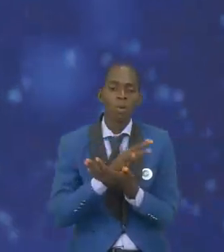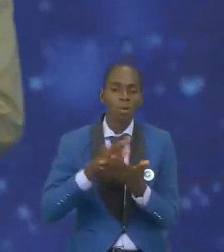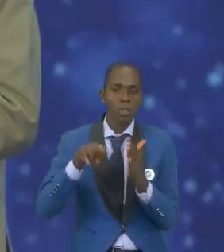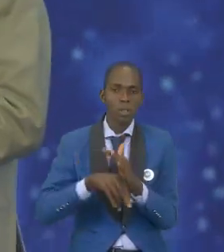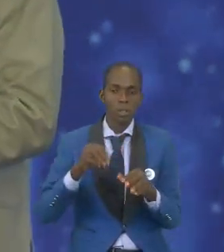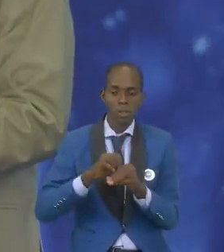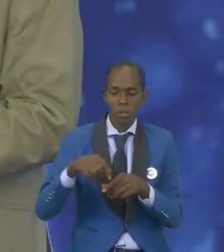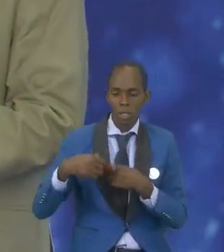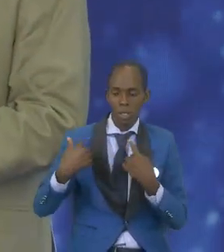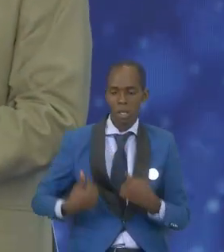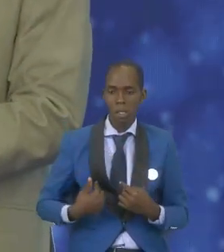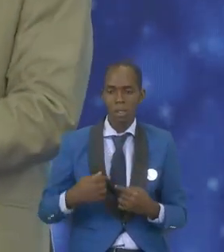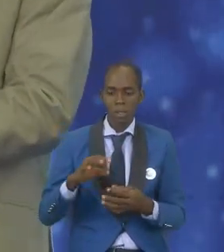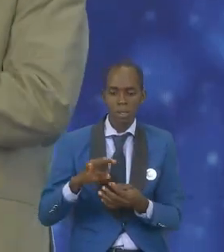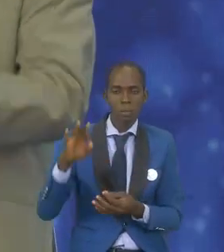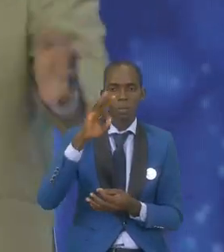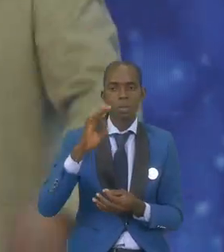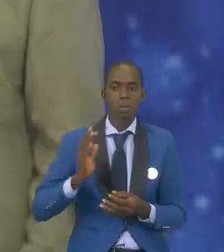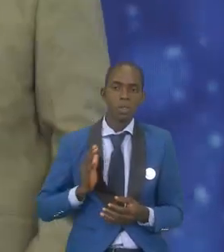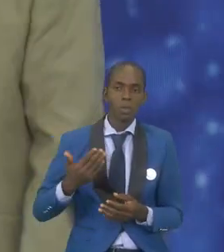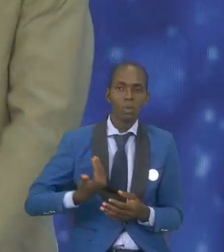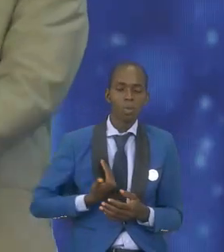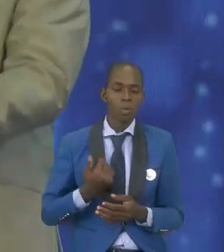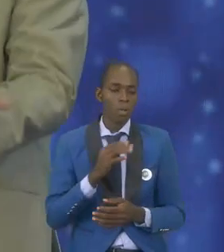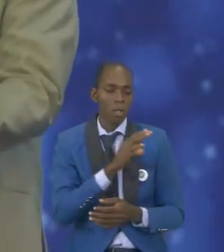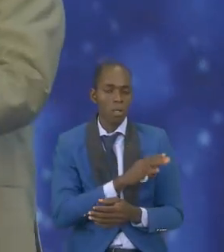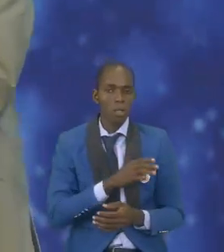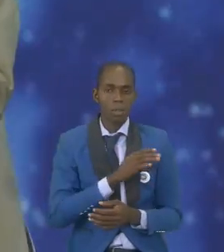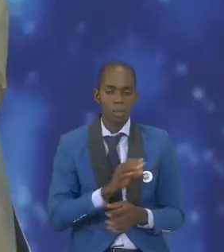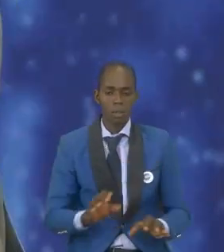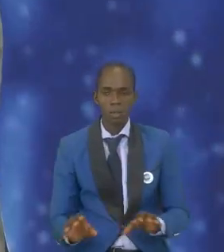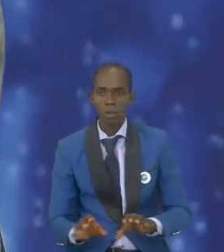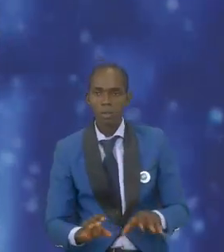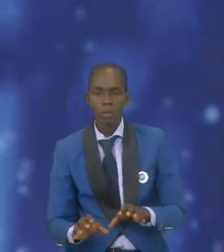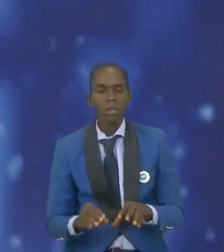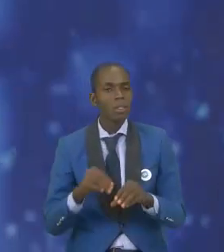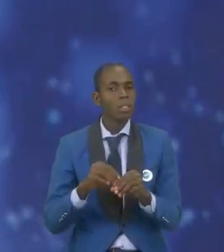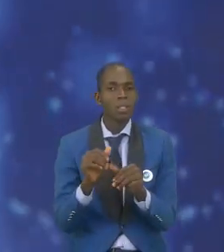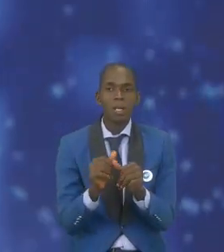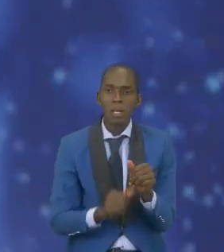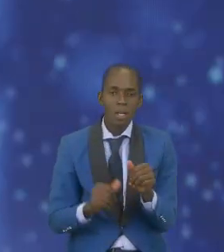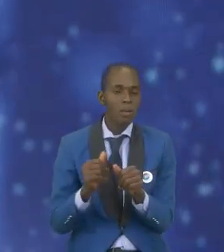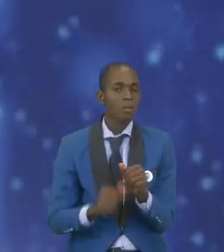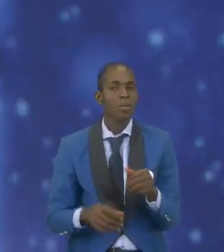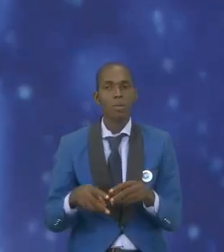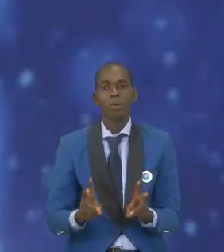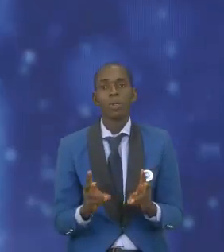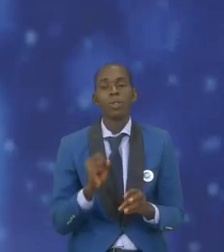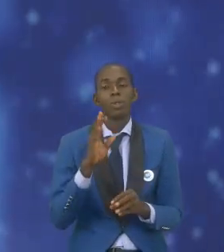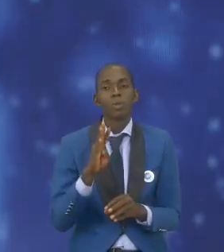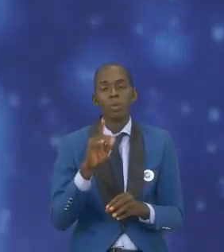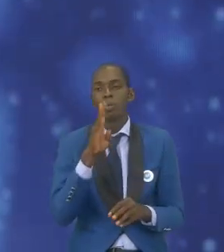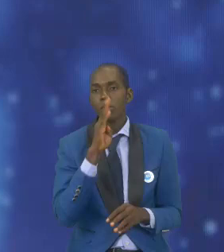your soul, holiness in your character, holiness in your action, holiness in every way. So be ye holy,